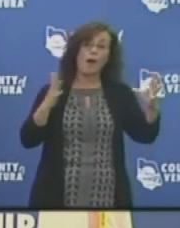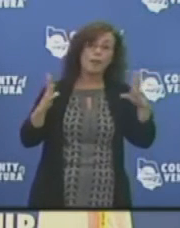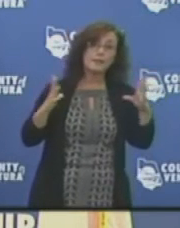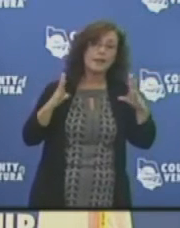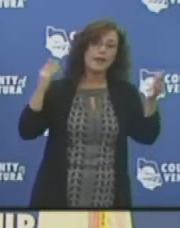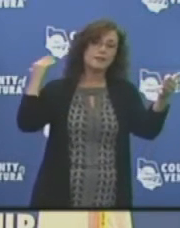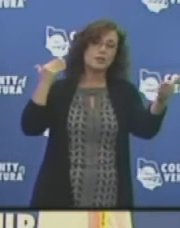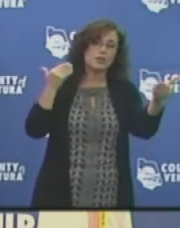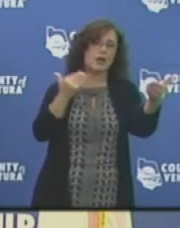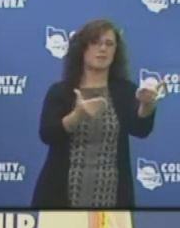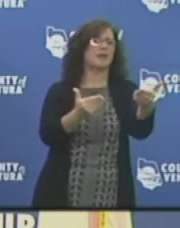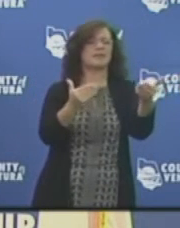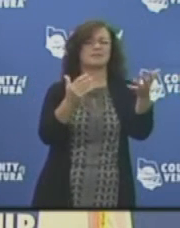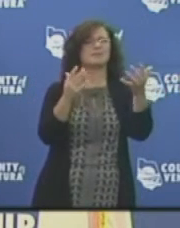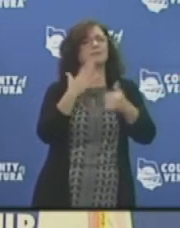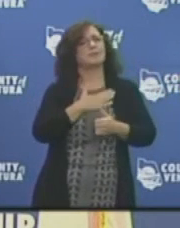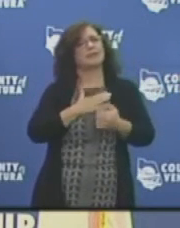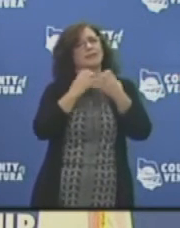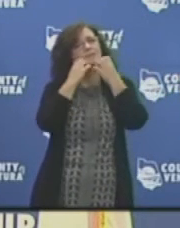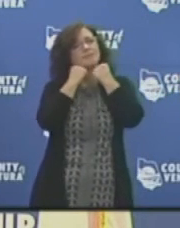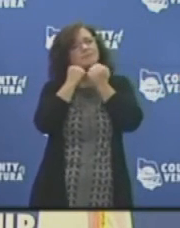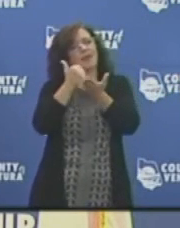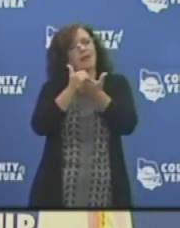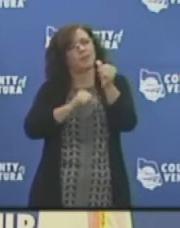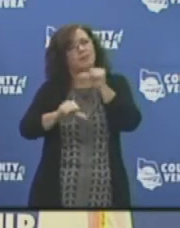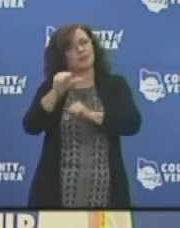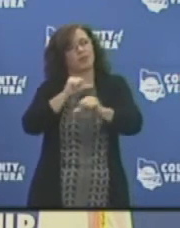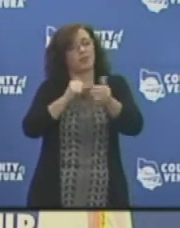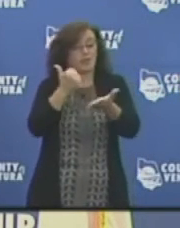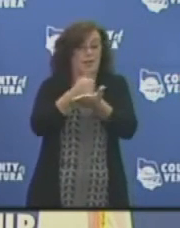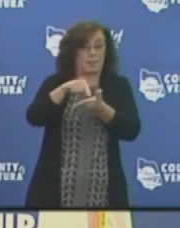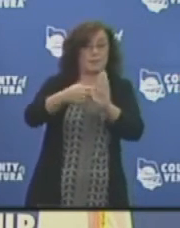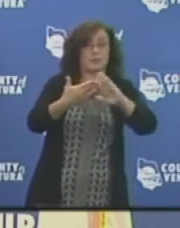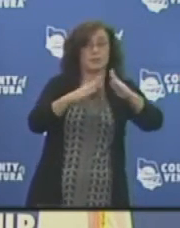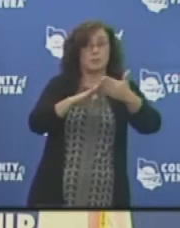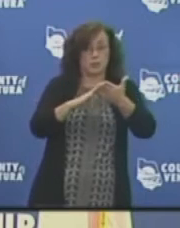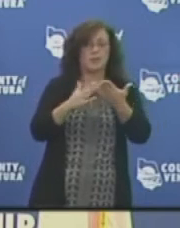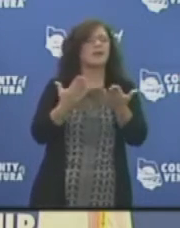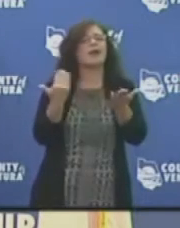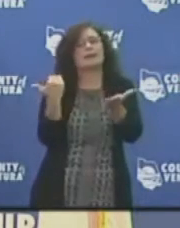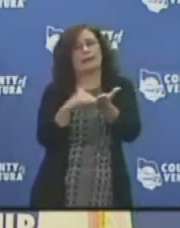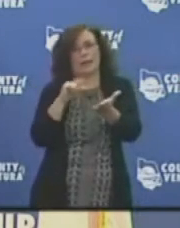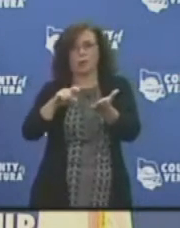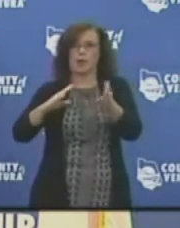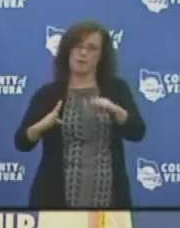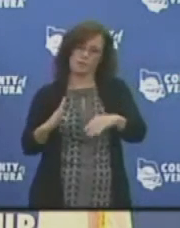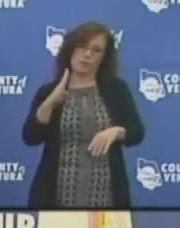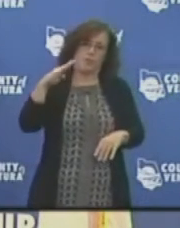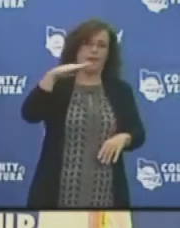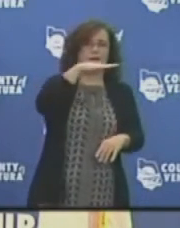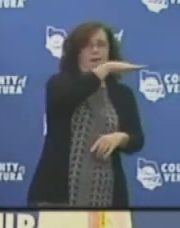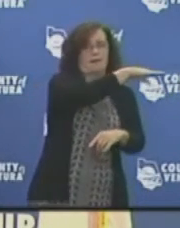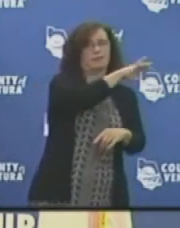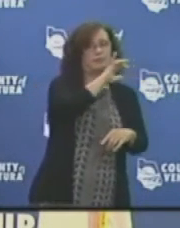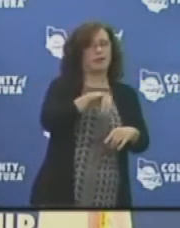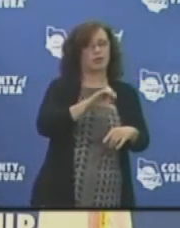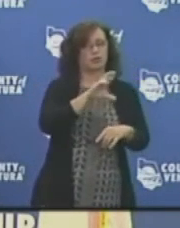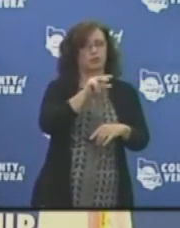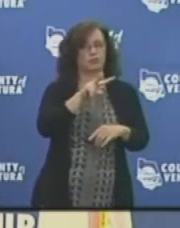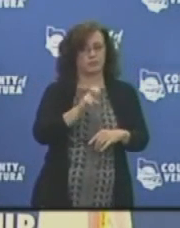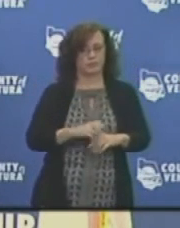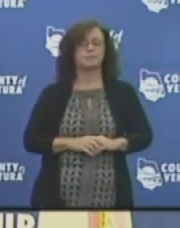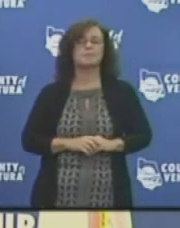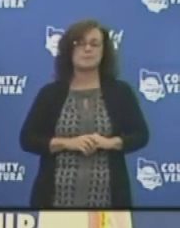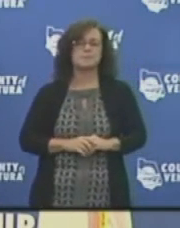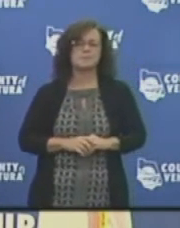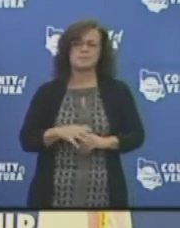holiday, to do what we can for our community and flatten the curve. And then finally, I just want to reflect on my